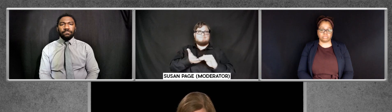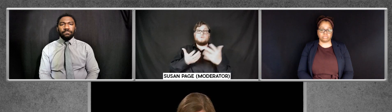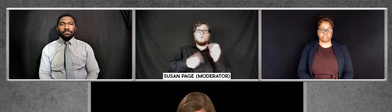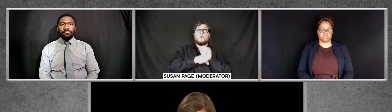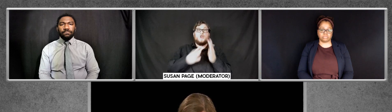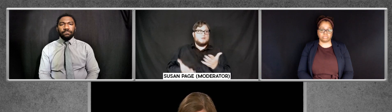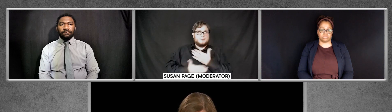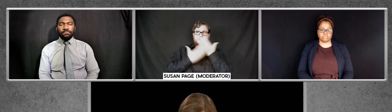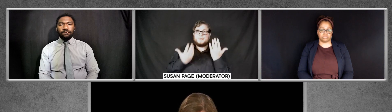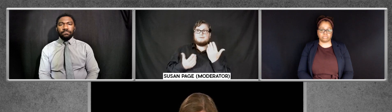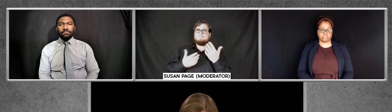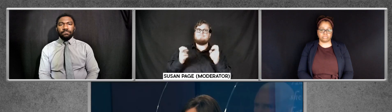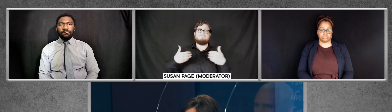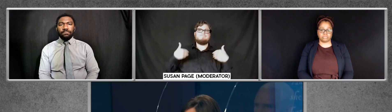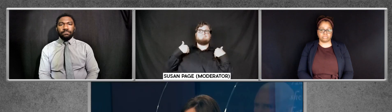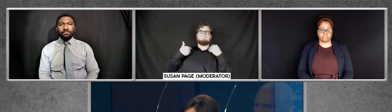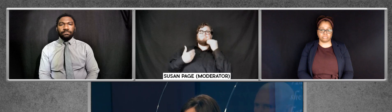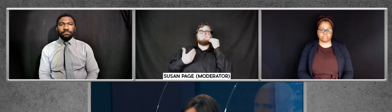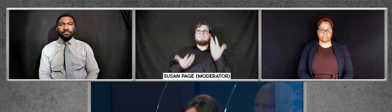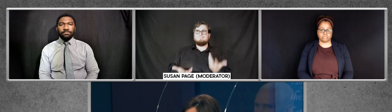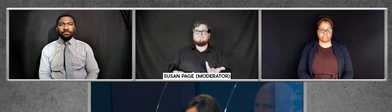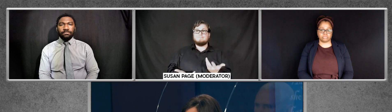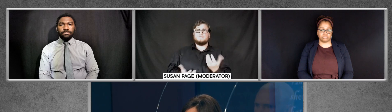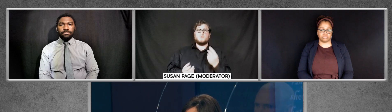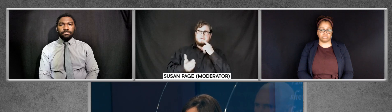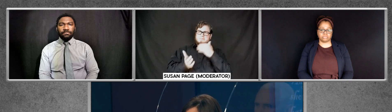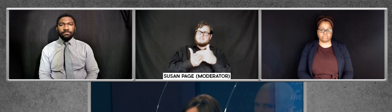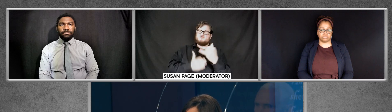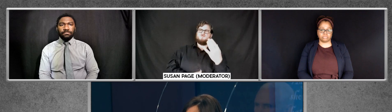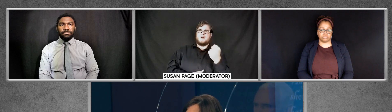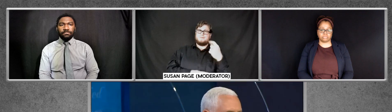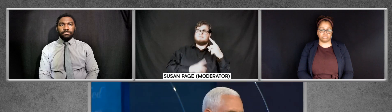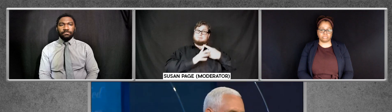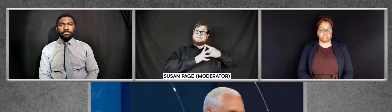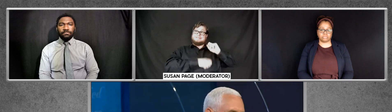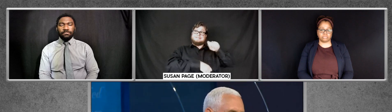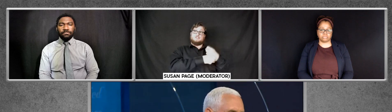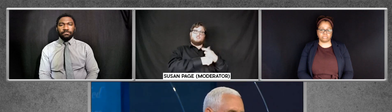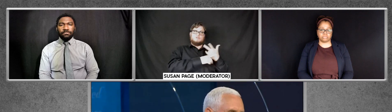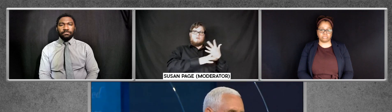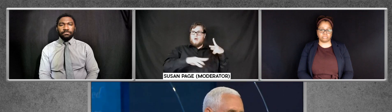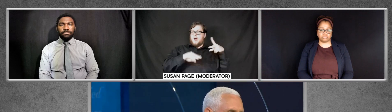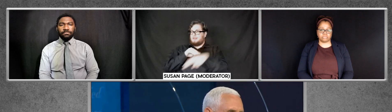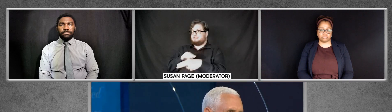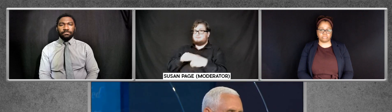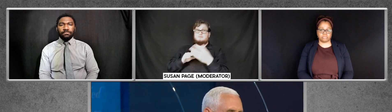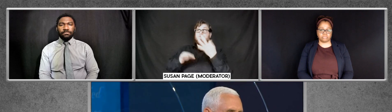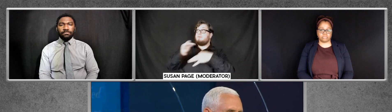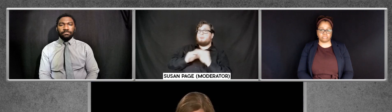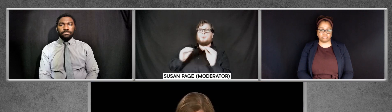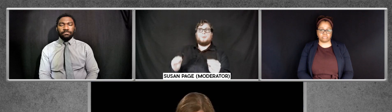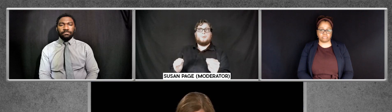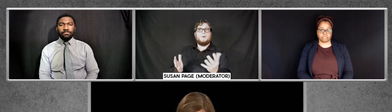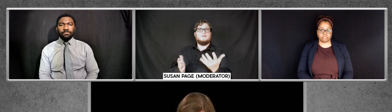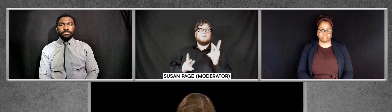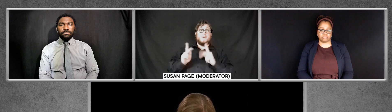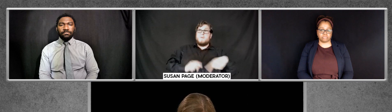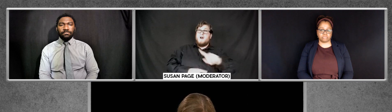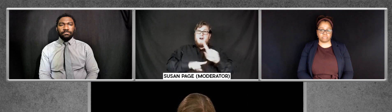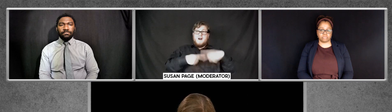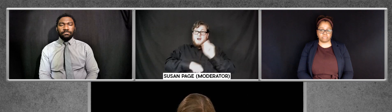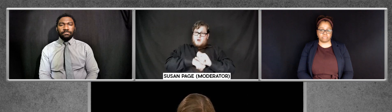Nearly 11 million jobs that existed at the beginning of the year haven't been replaced. Those hardest hit include Latinos, Blacks,